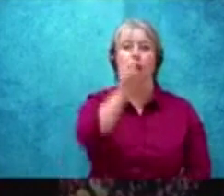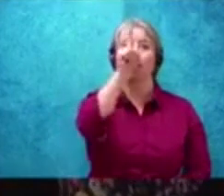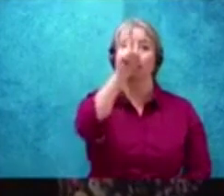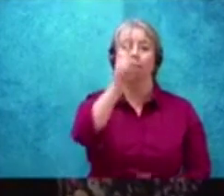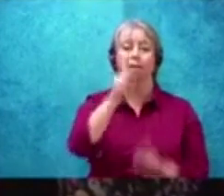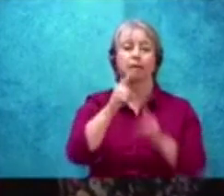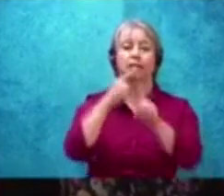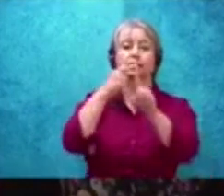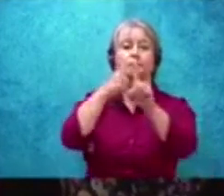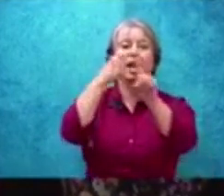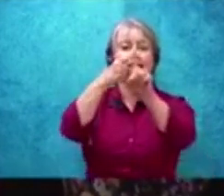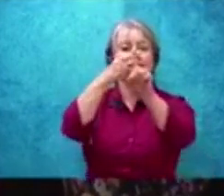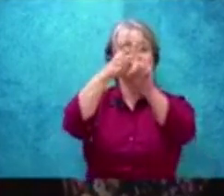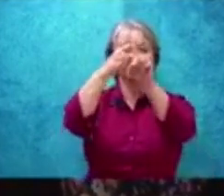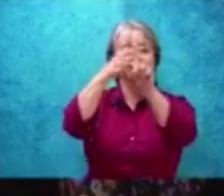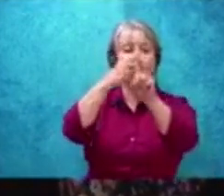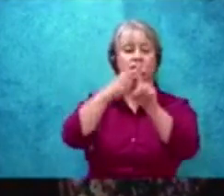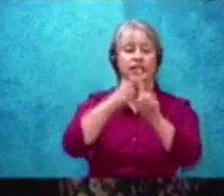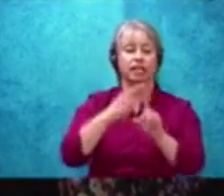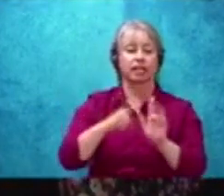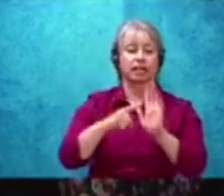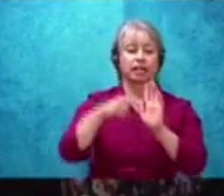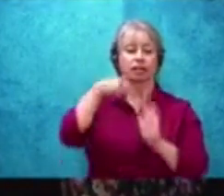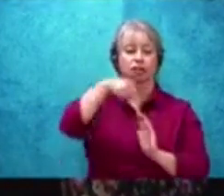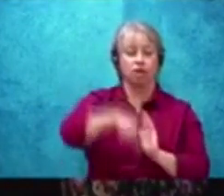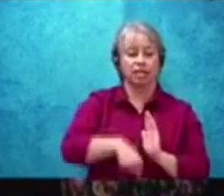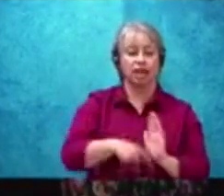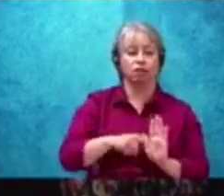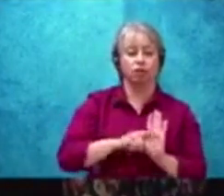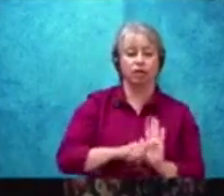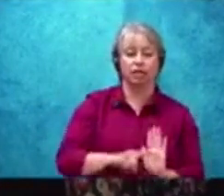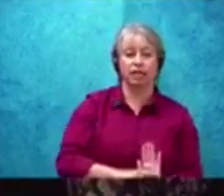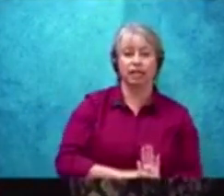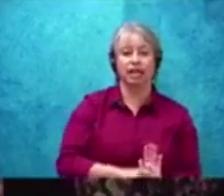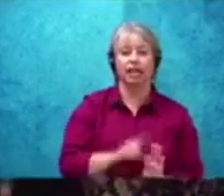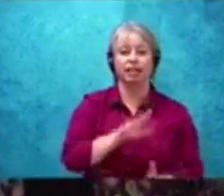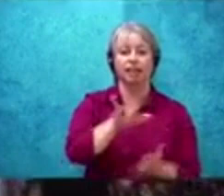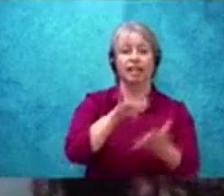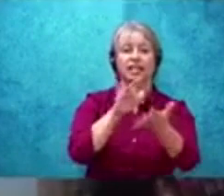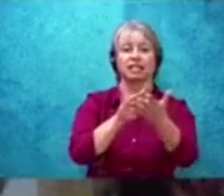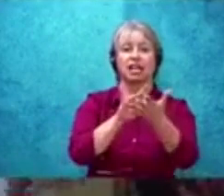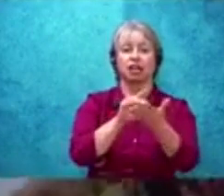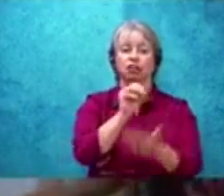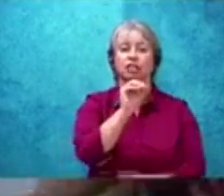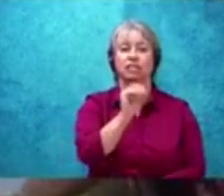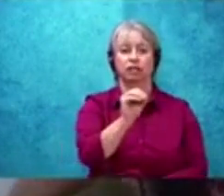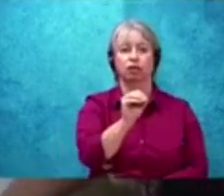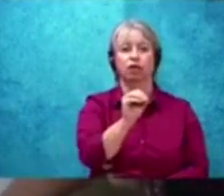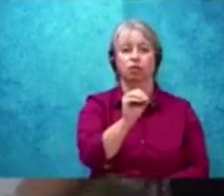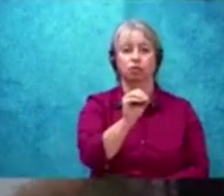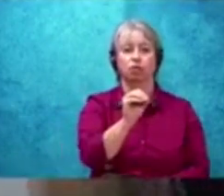up, it's negative going down, and in the center there, again, it's still zero.